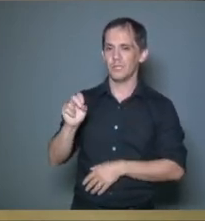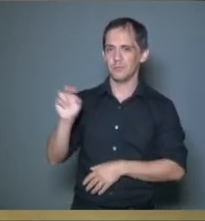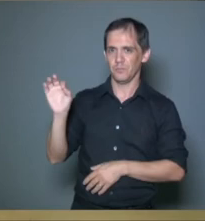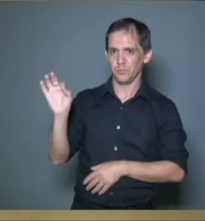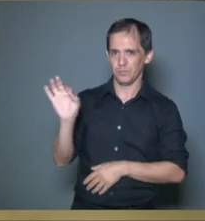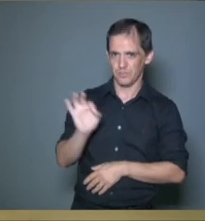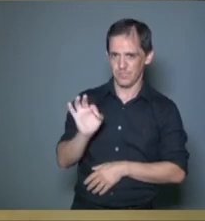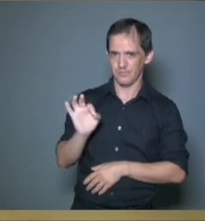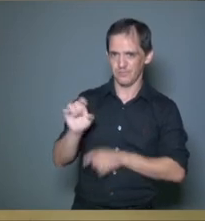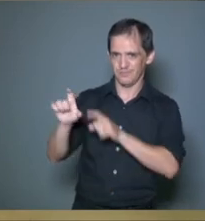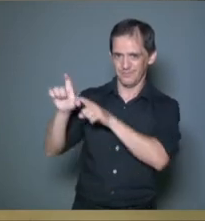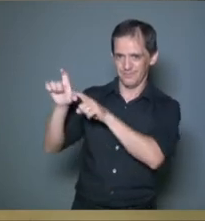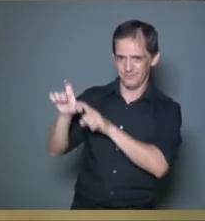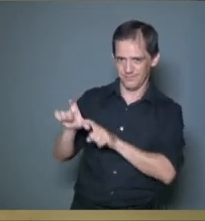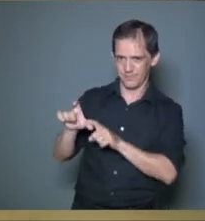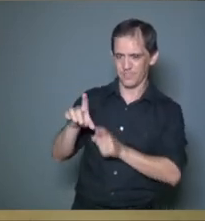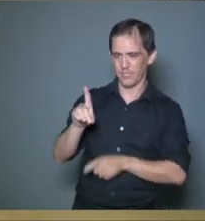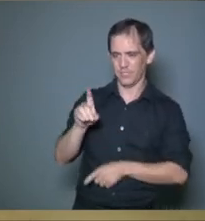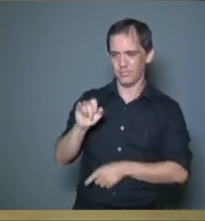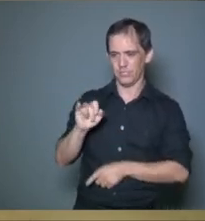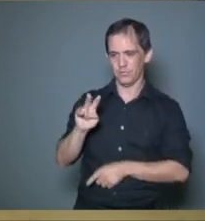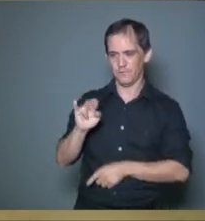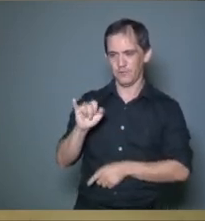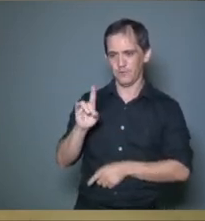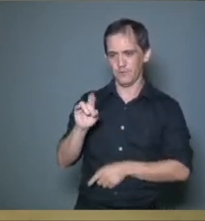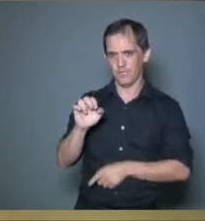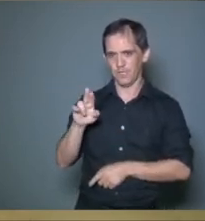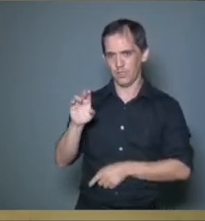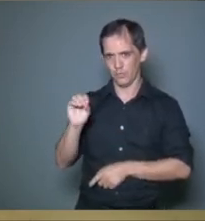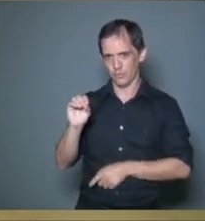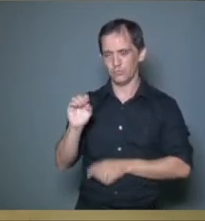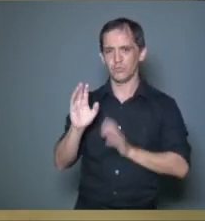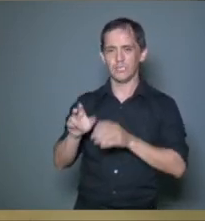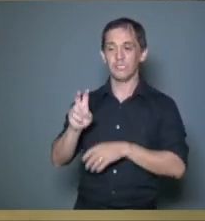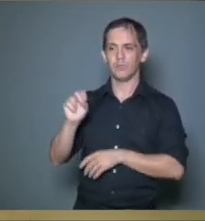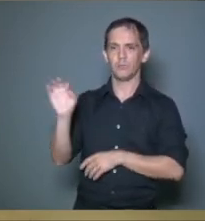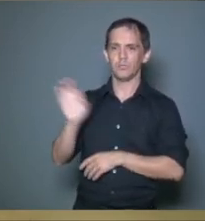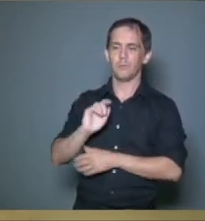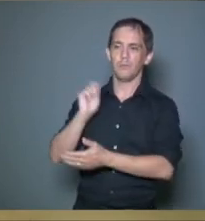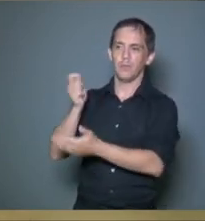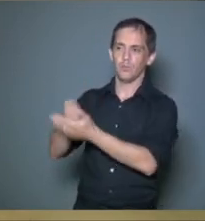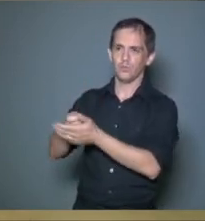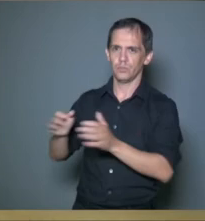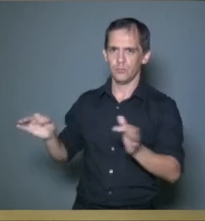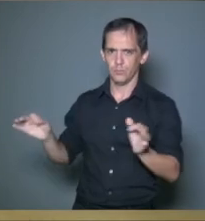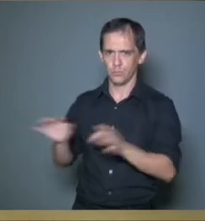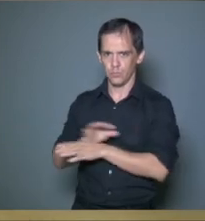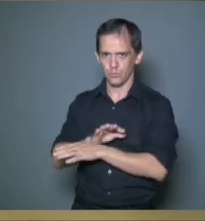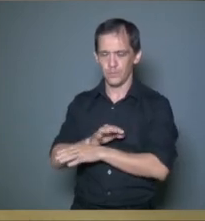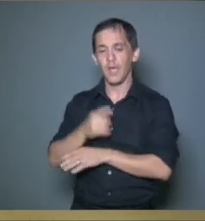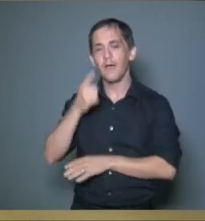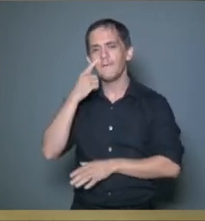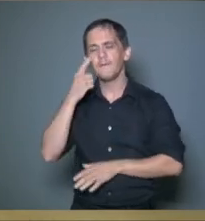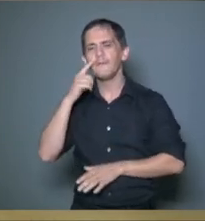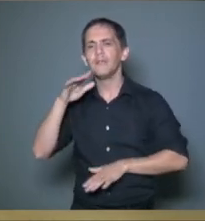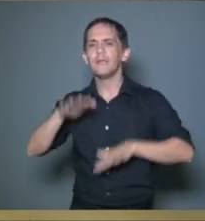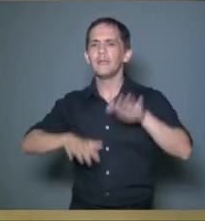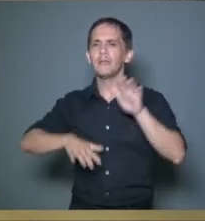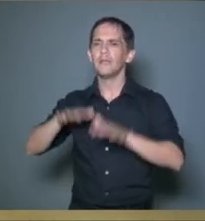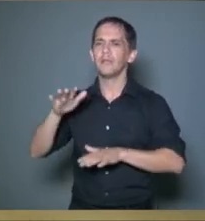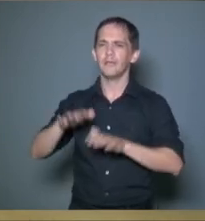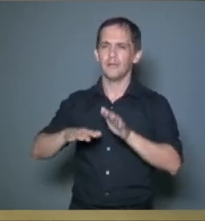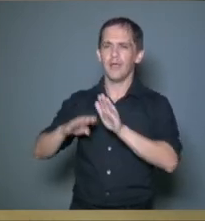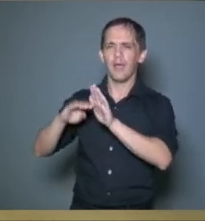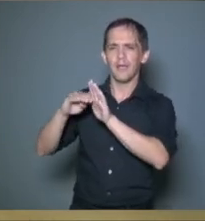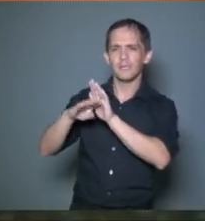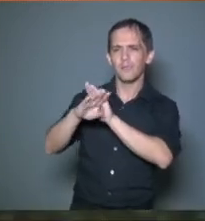50% of the company's results are paid as dividends. And whenever we see that our